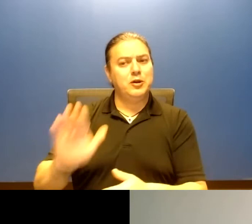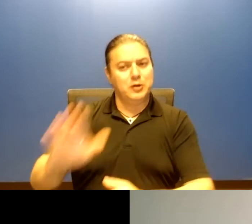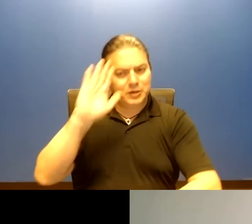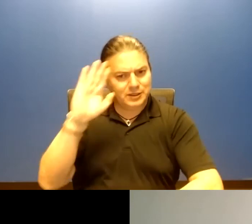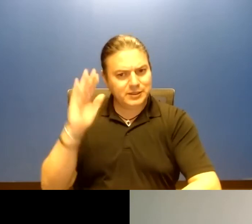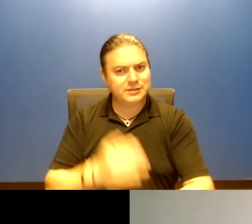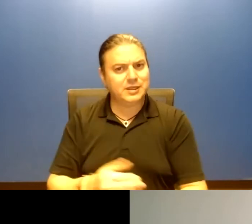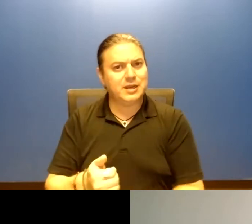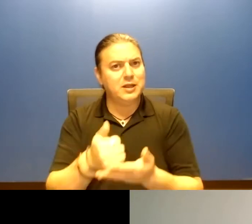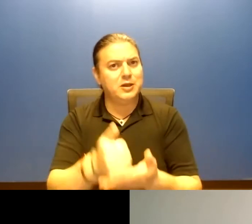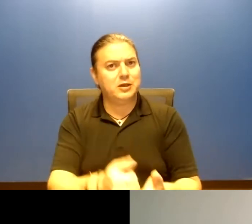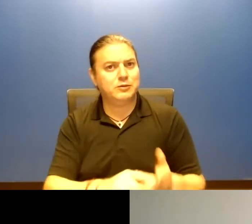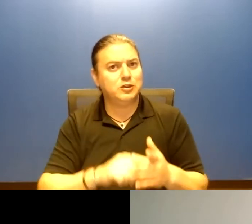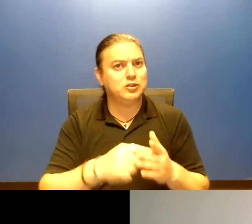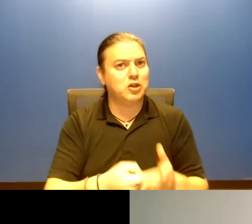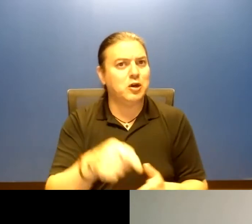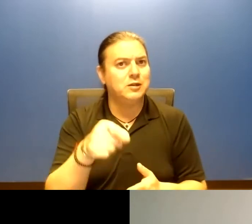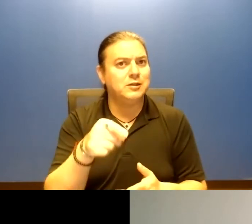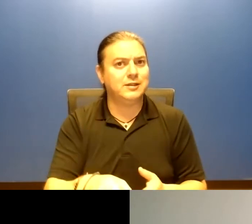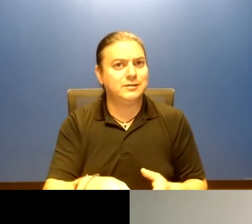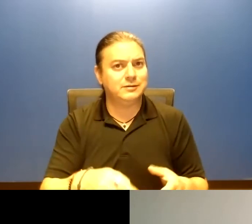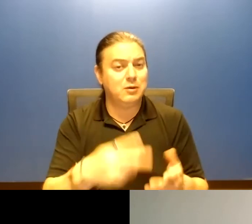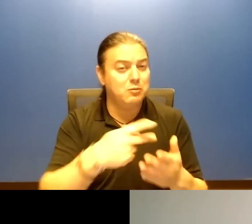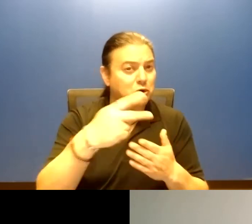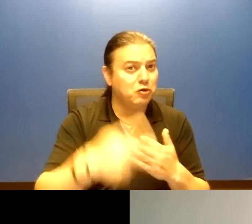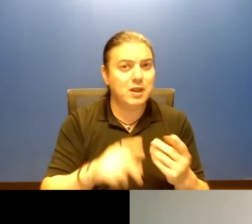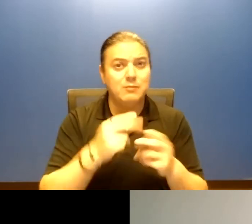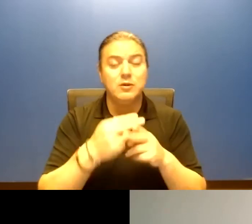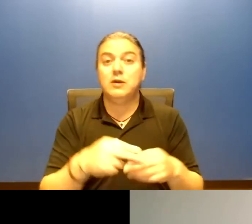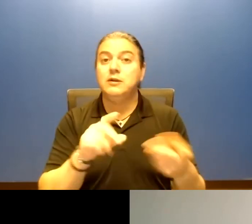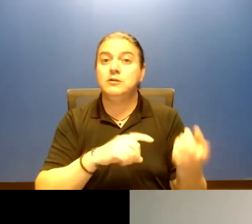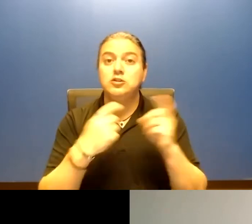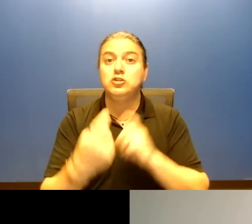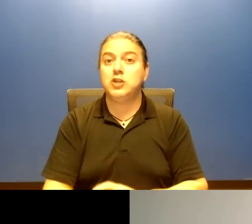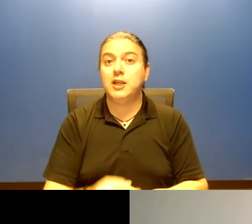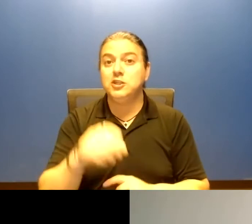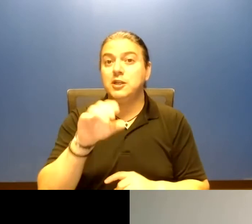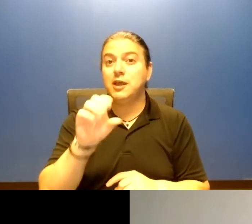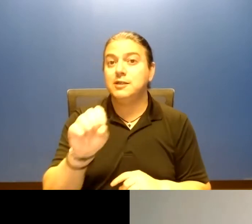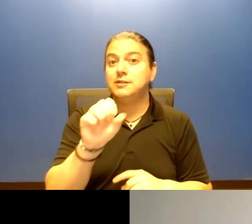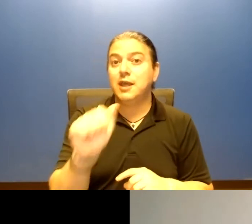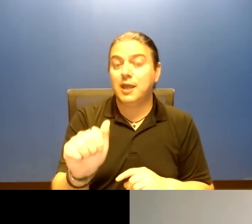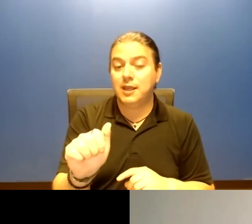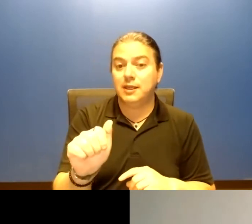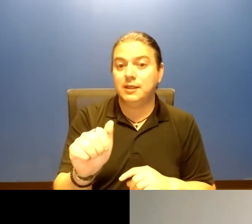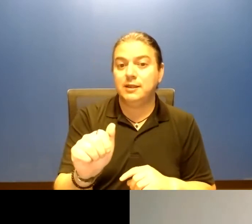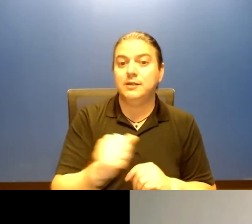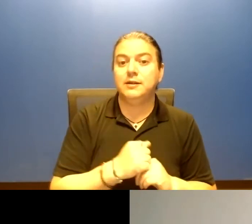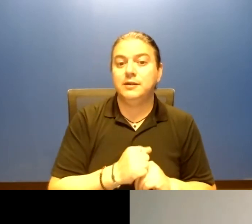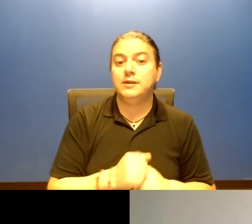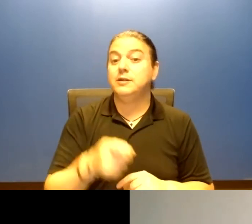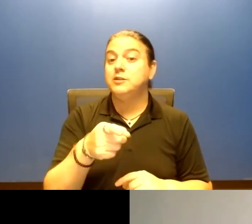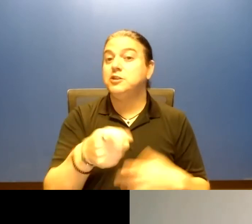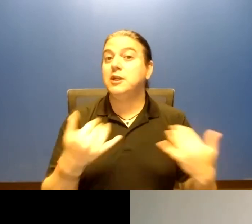initiative called Changing SA, which seeks to raise awareness about the need for and lack of adult-sized changing tables in our community. She